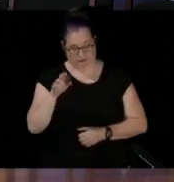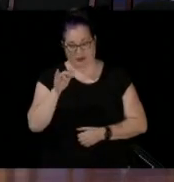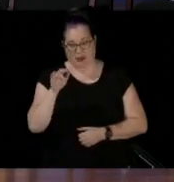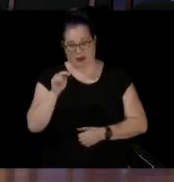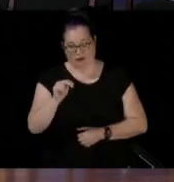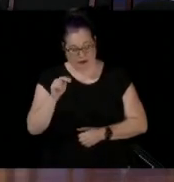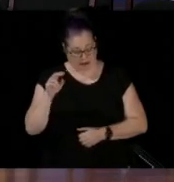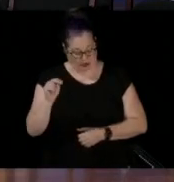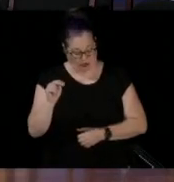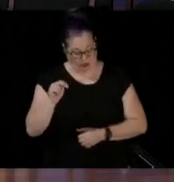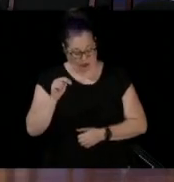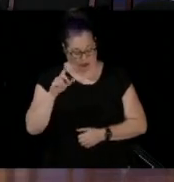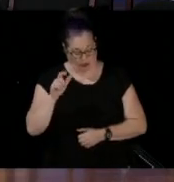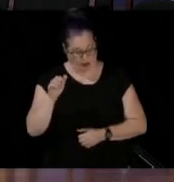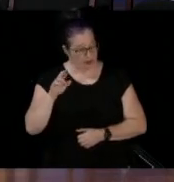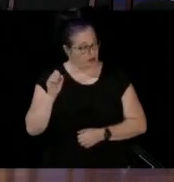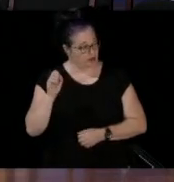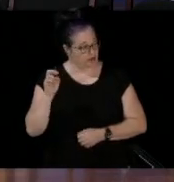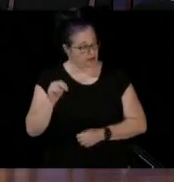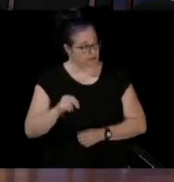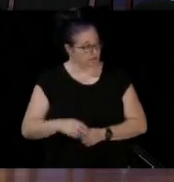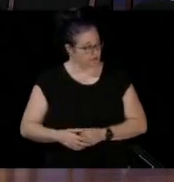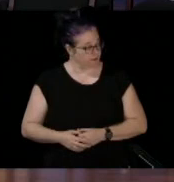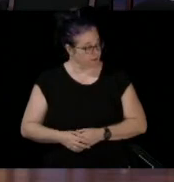Erin Nicole Larson.